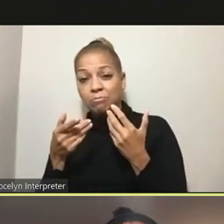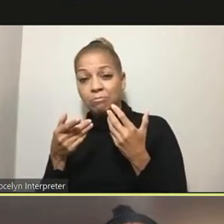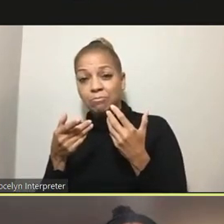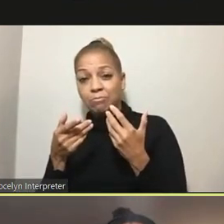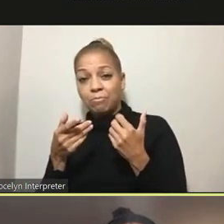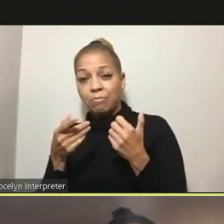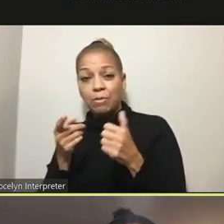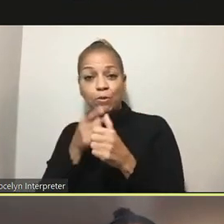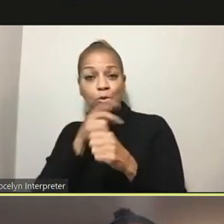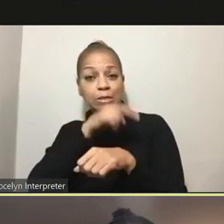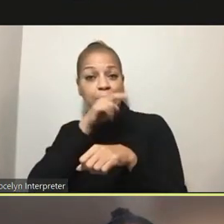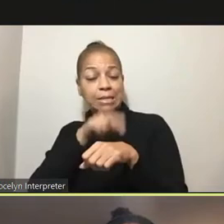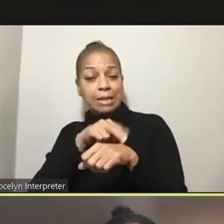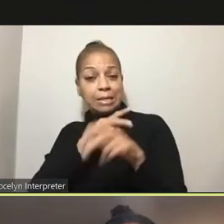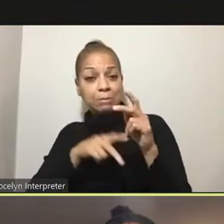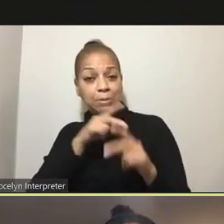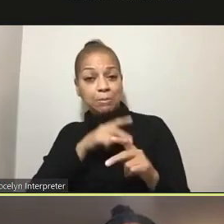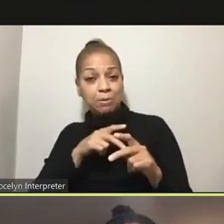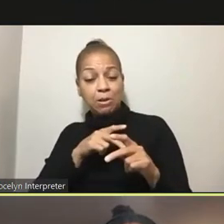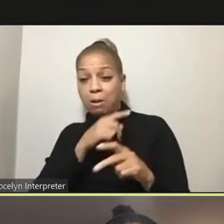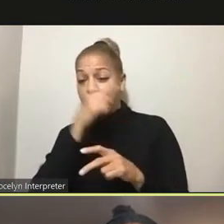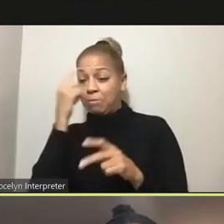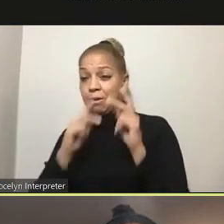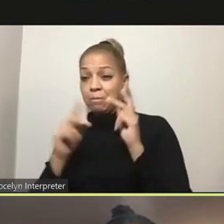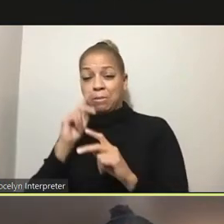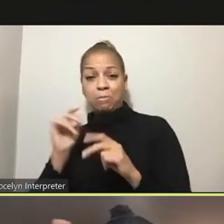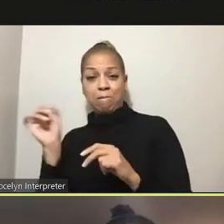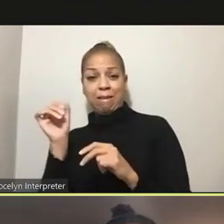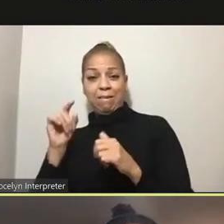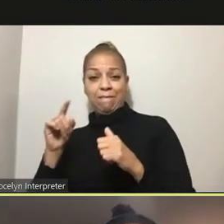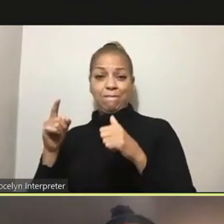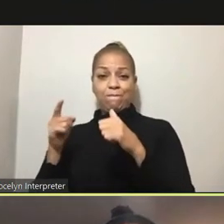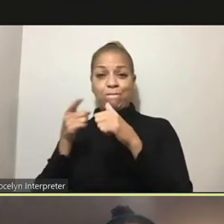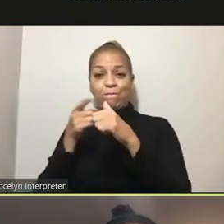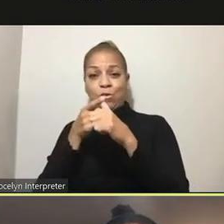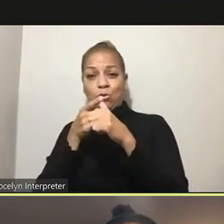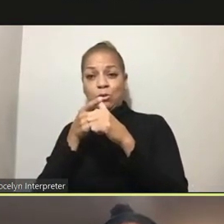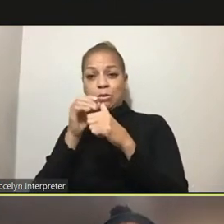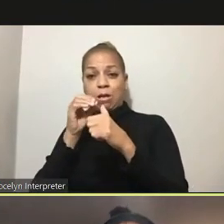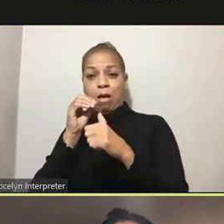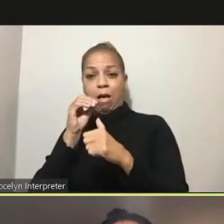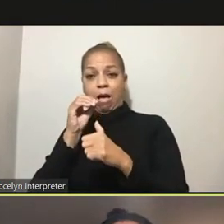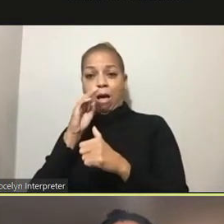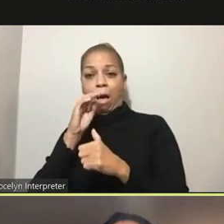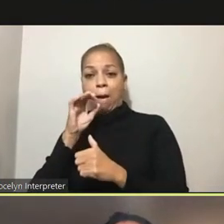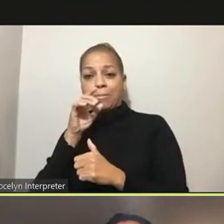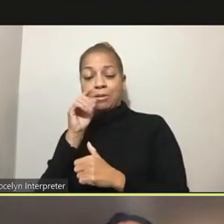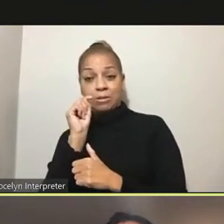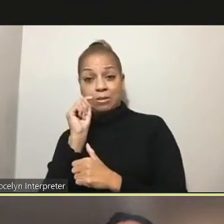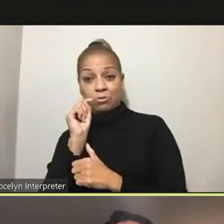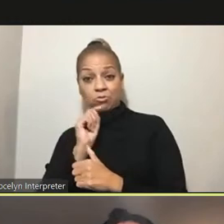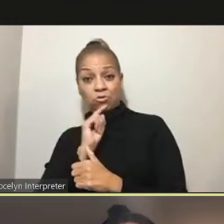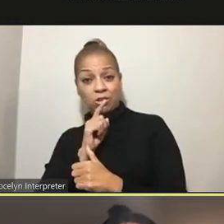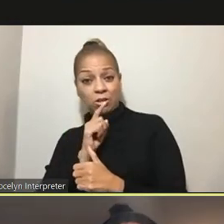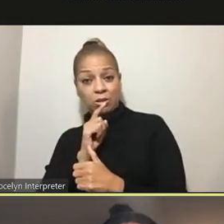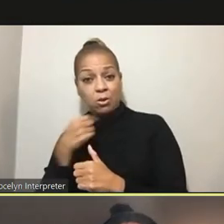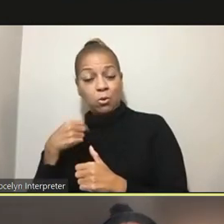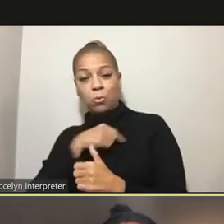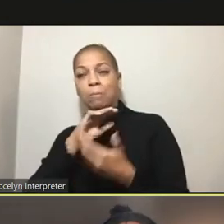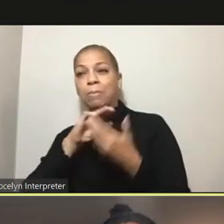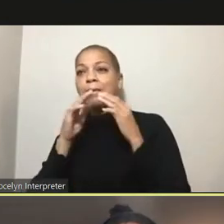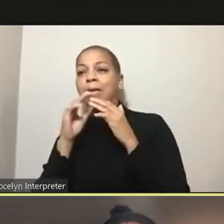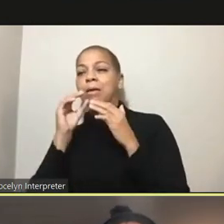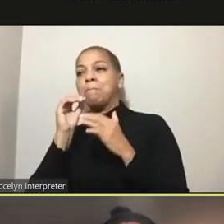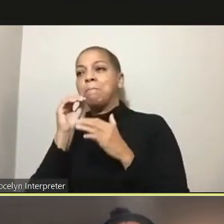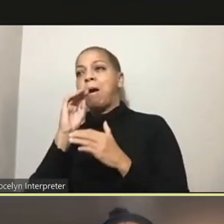Nations people, right? Aren't we like the first object, really? Because then we became objects for